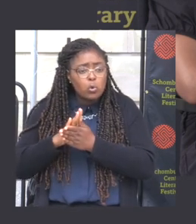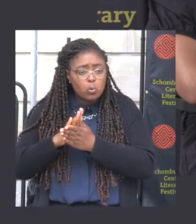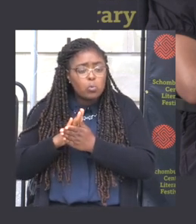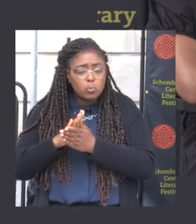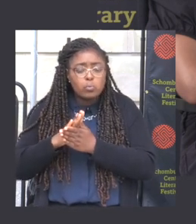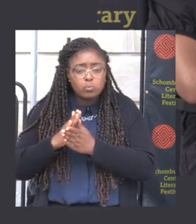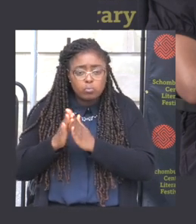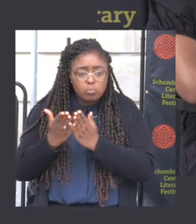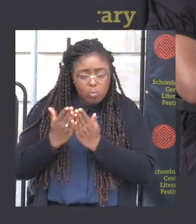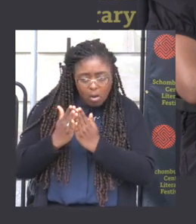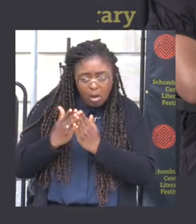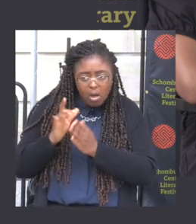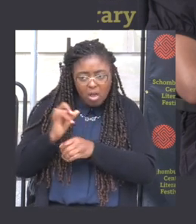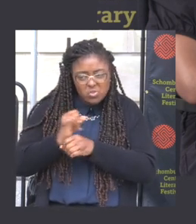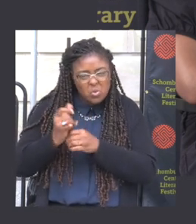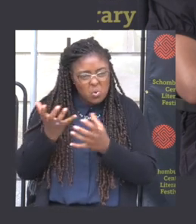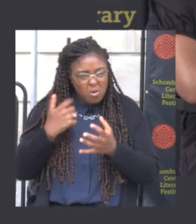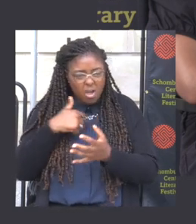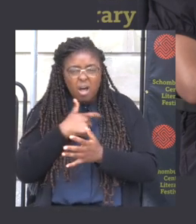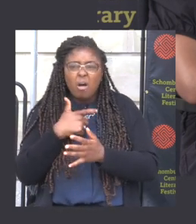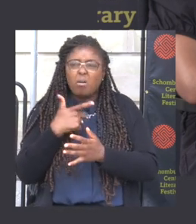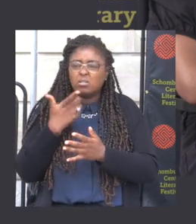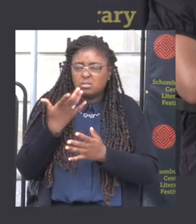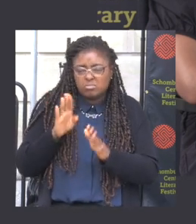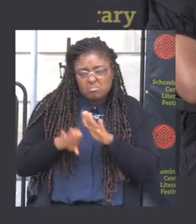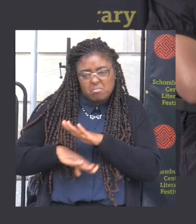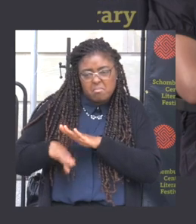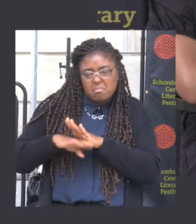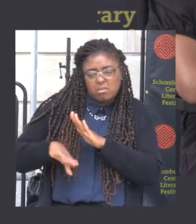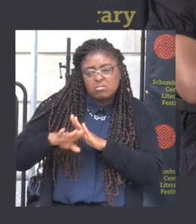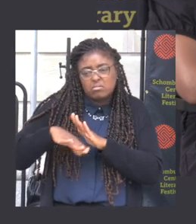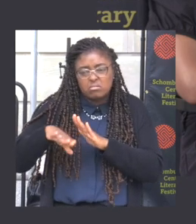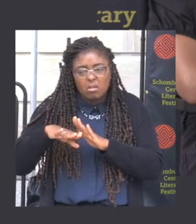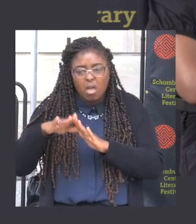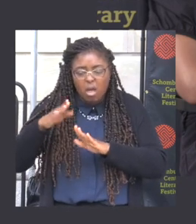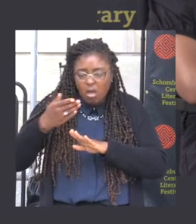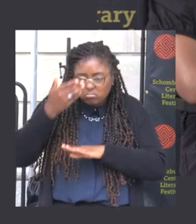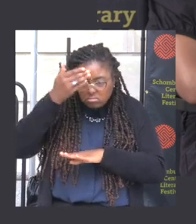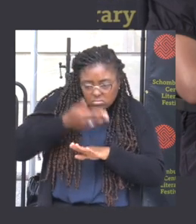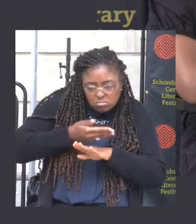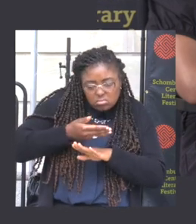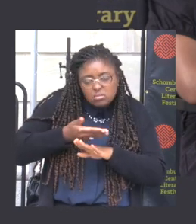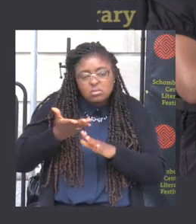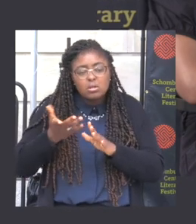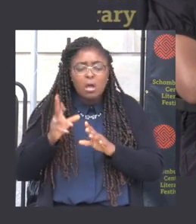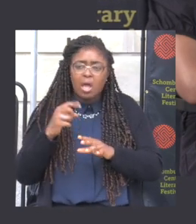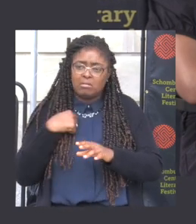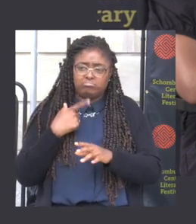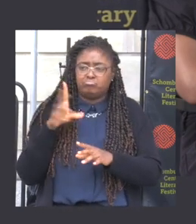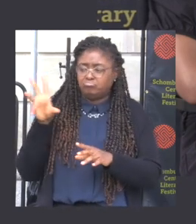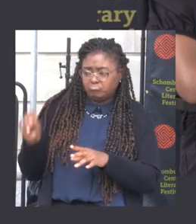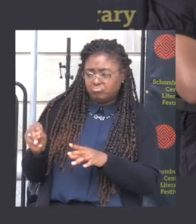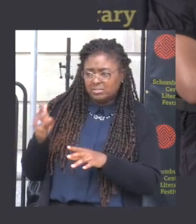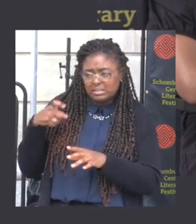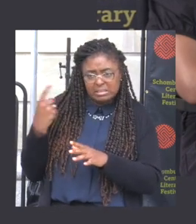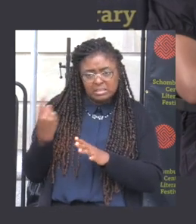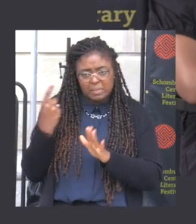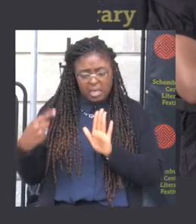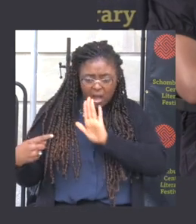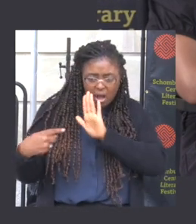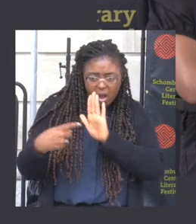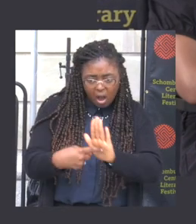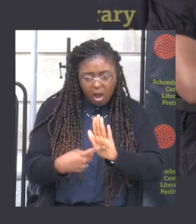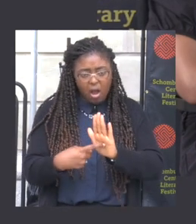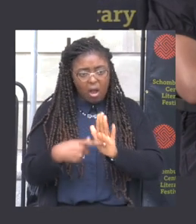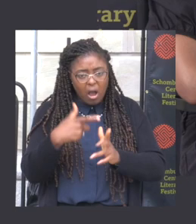some basic cover with some little corny dish on the cover, and I was like, no. We need something that's provocative, that is lyrical,